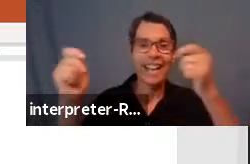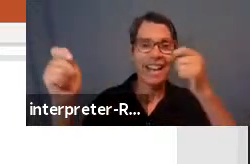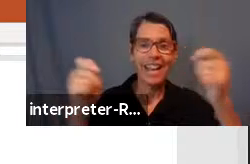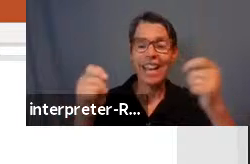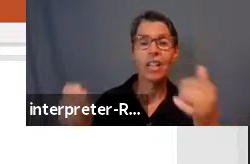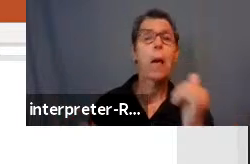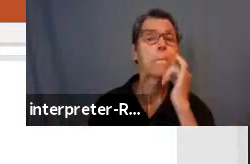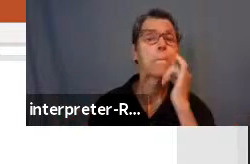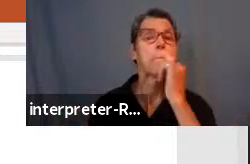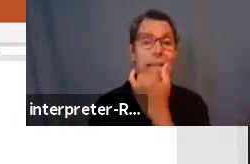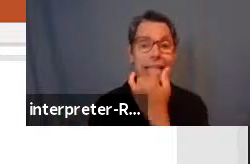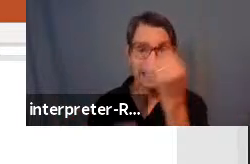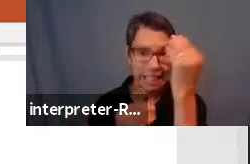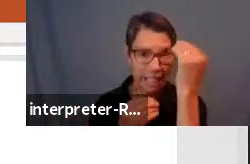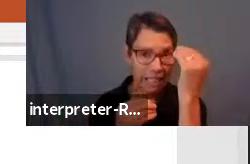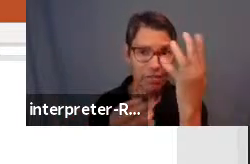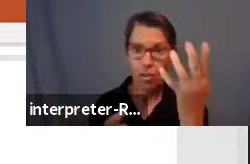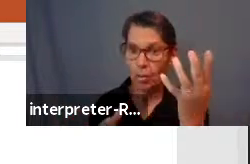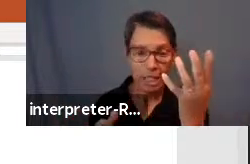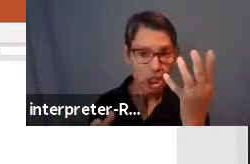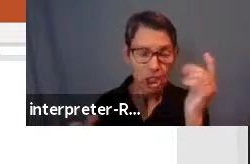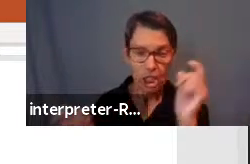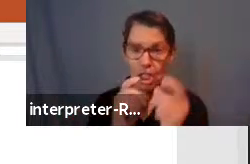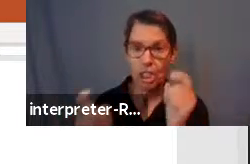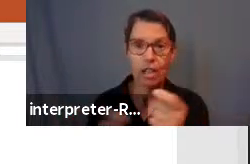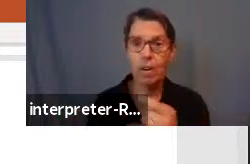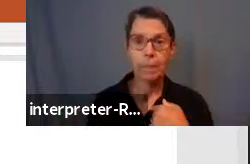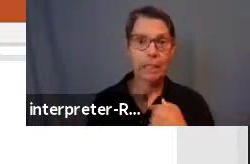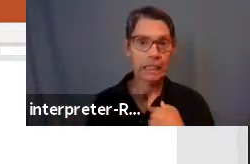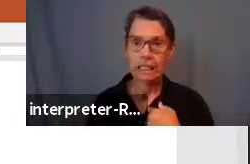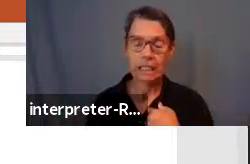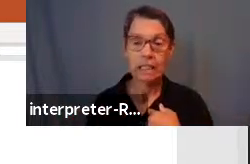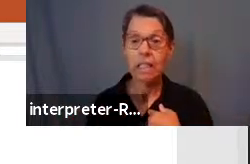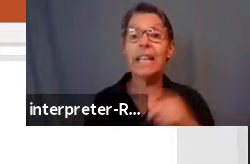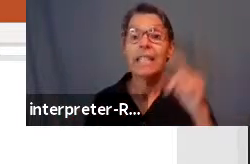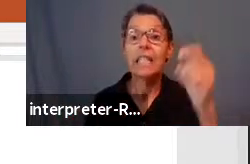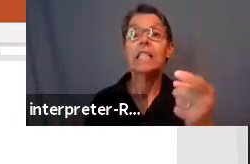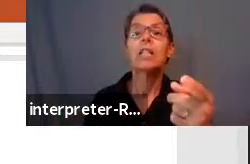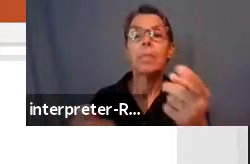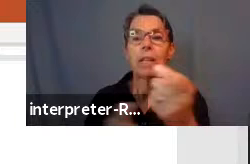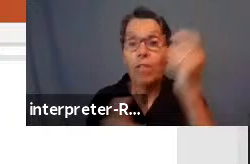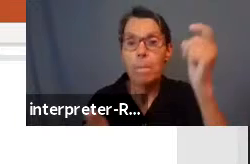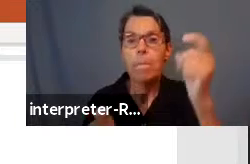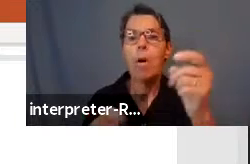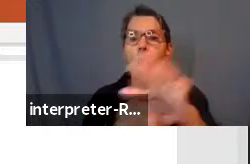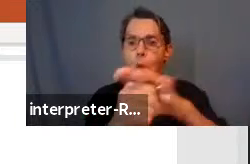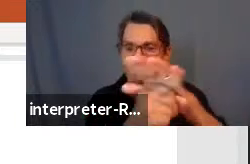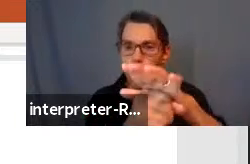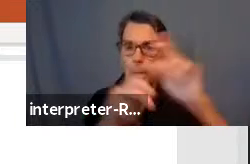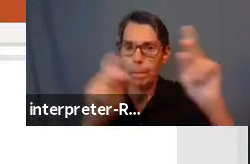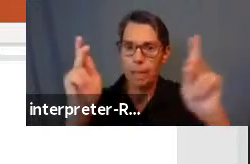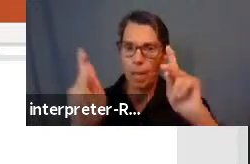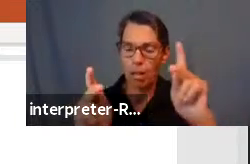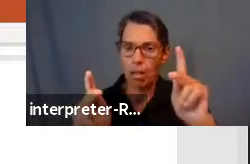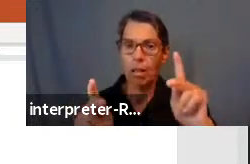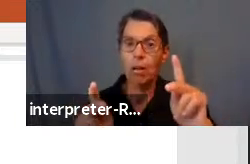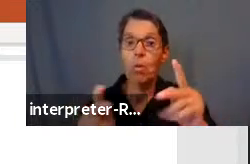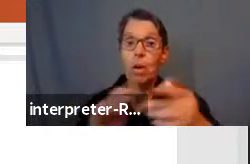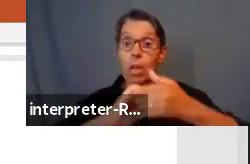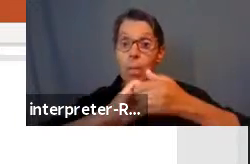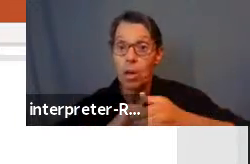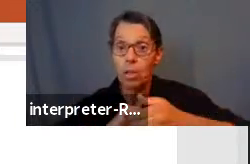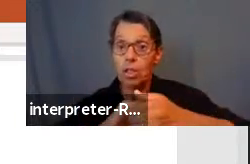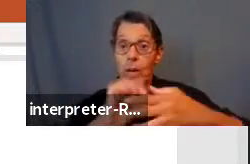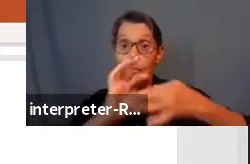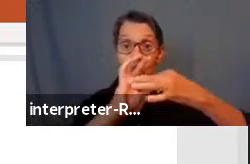misinformation campaign from its level, that the misinformation campaign really needs to be done locally there where those partnerships and relationships trusted